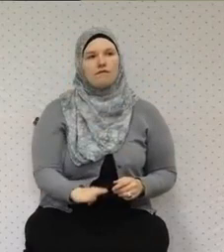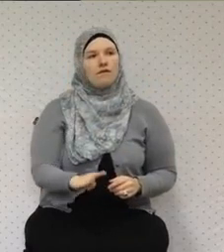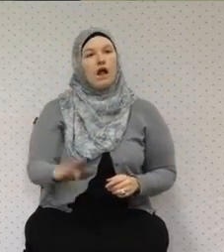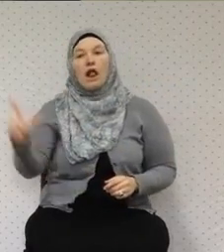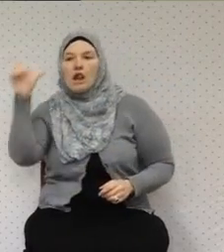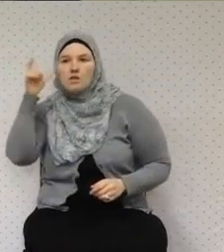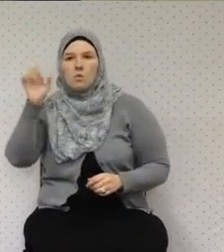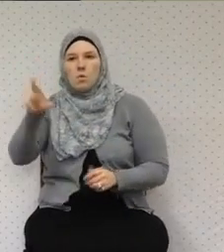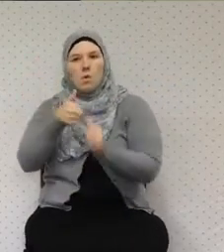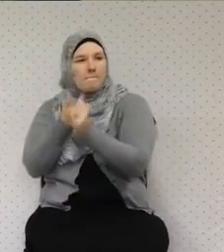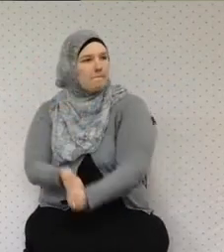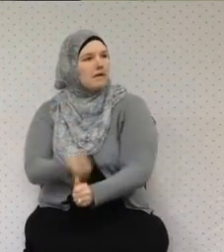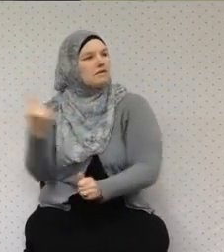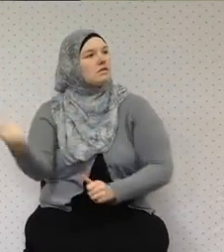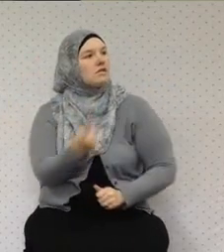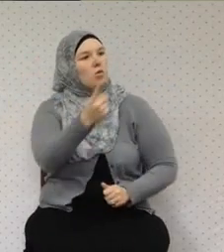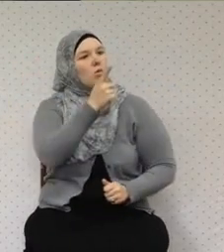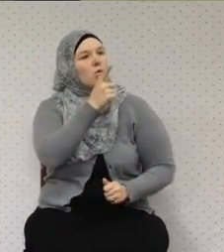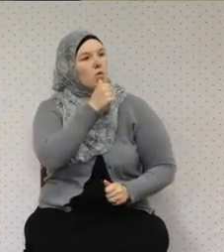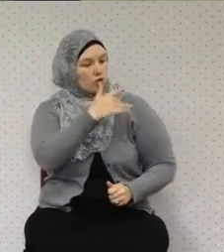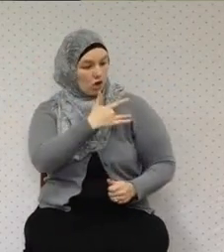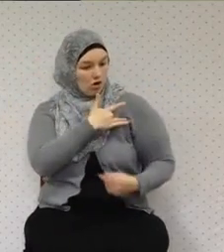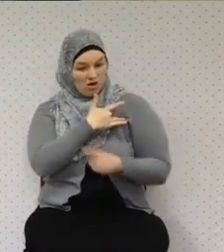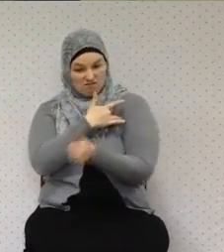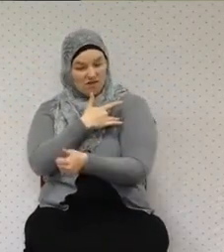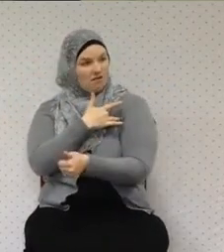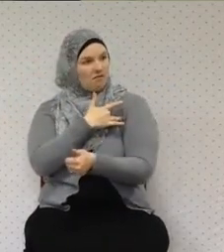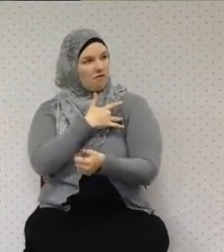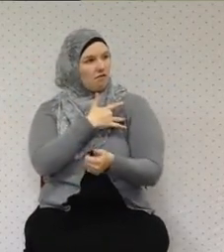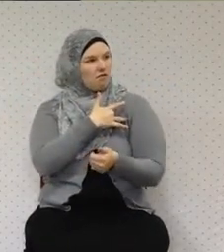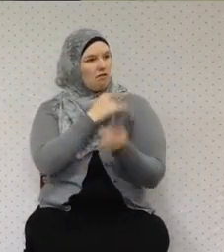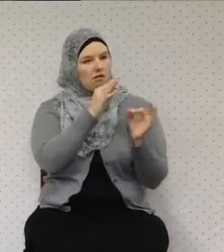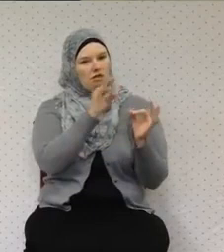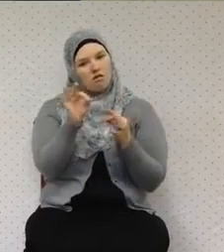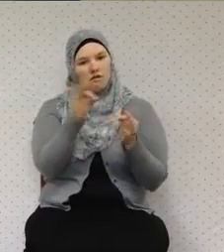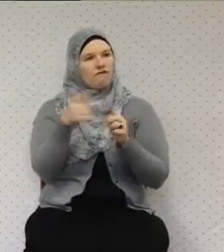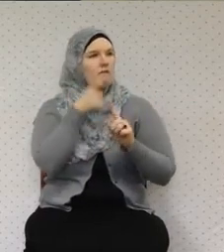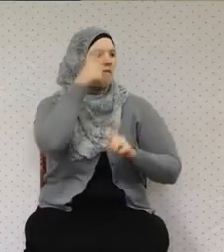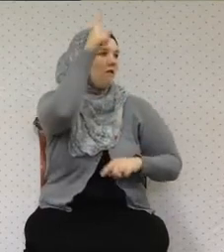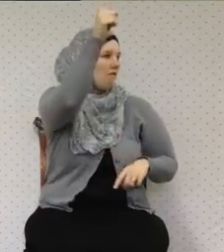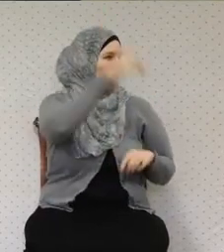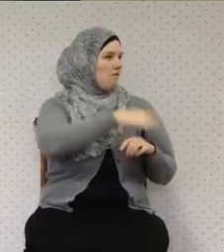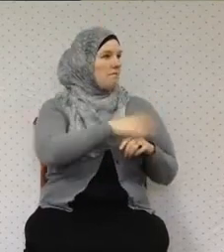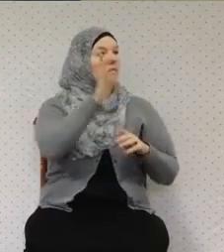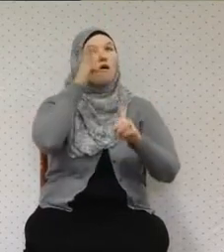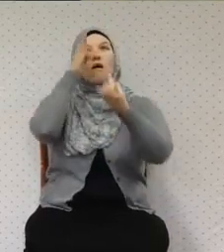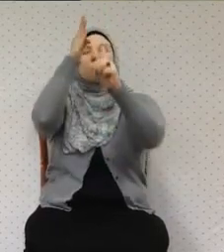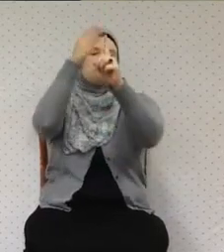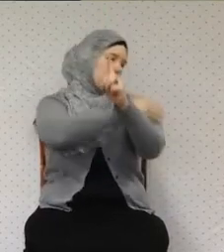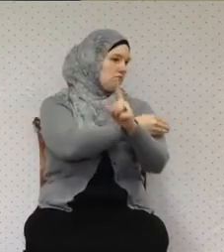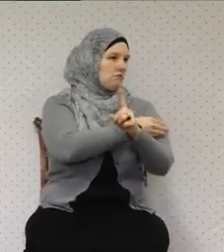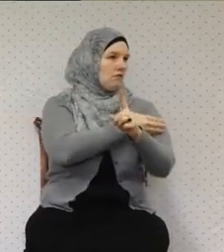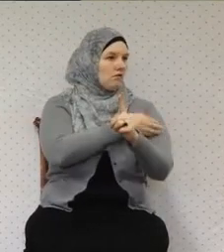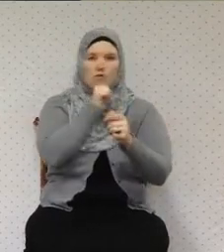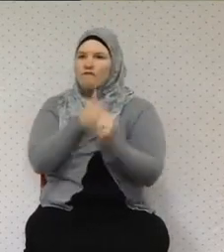listen to or obey someone whose heart is distracted from Allah.